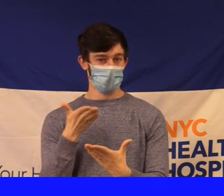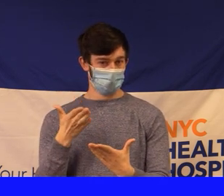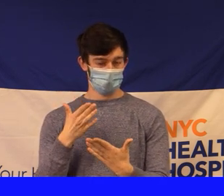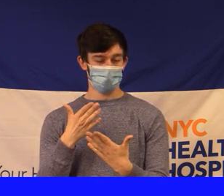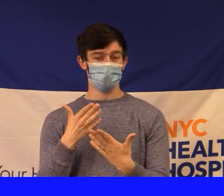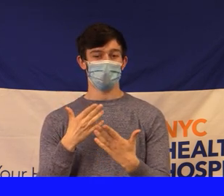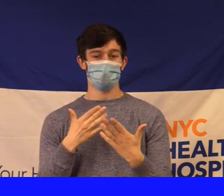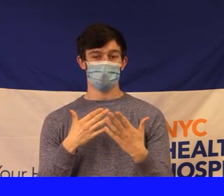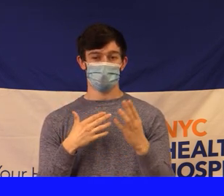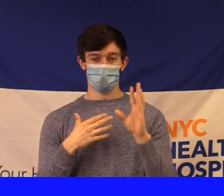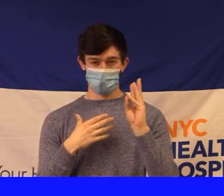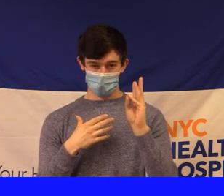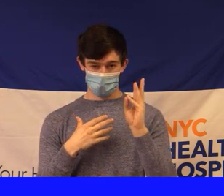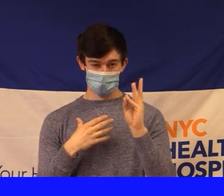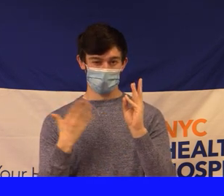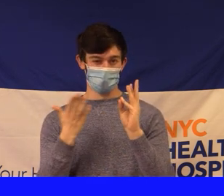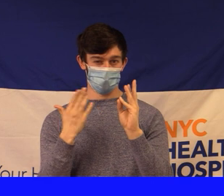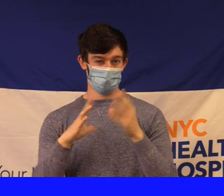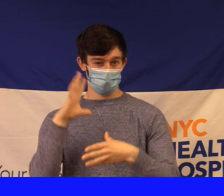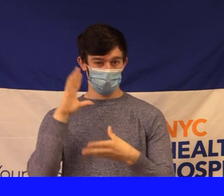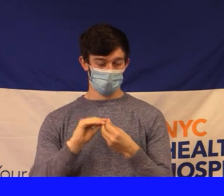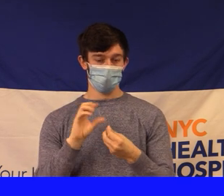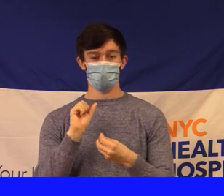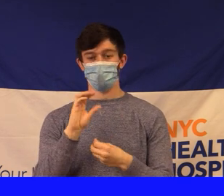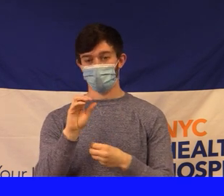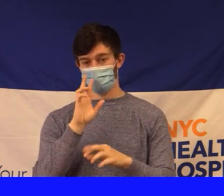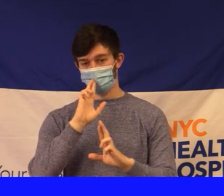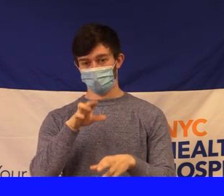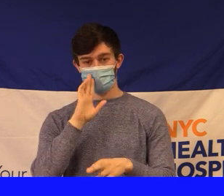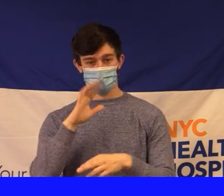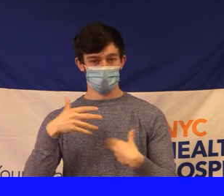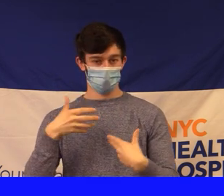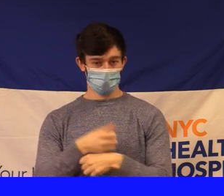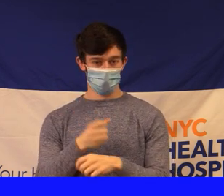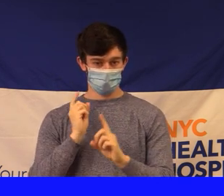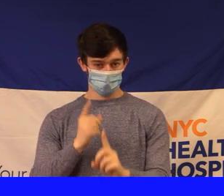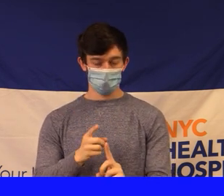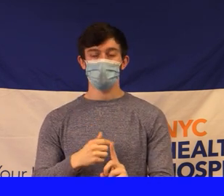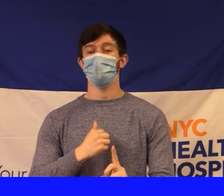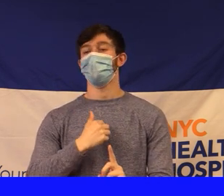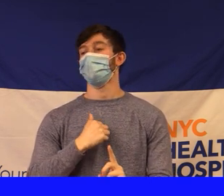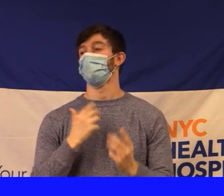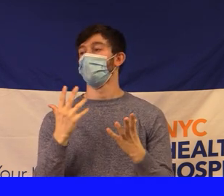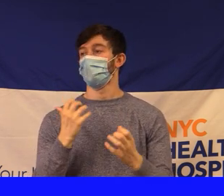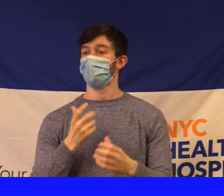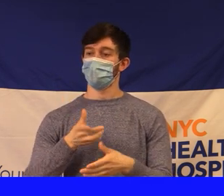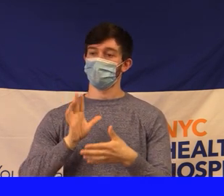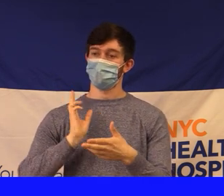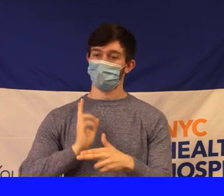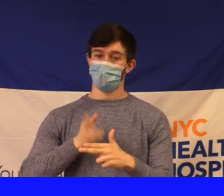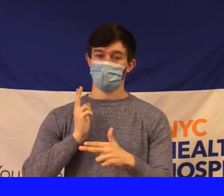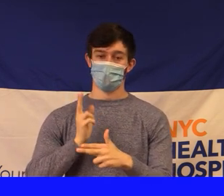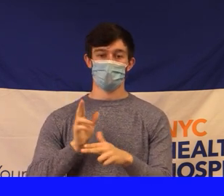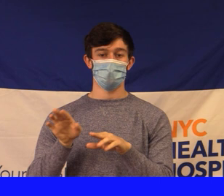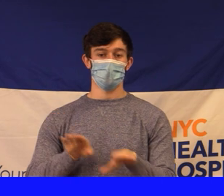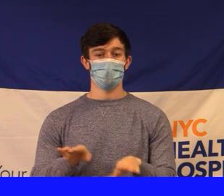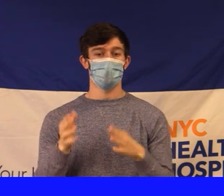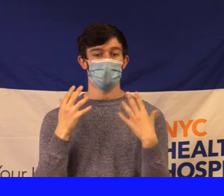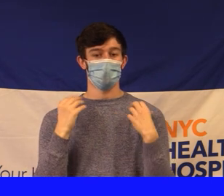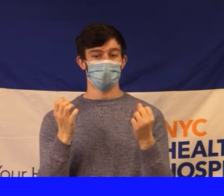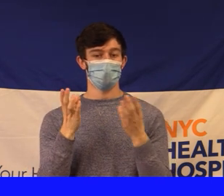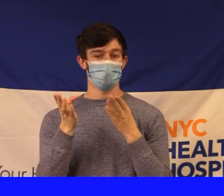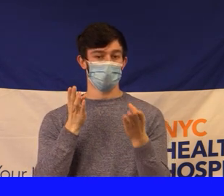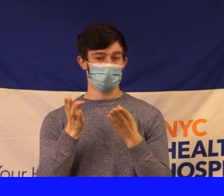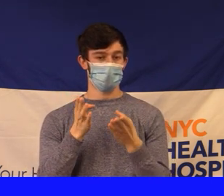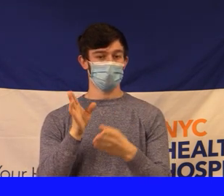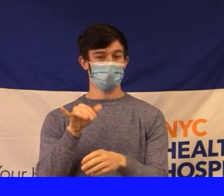CMO report will be truncated. I would like to mention the work that's been done by the Behavioral Health Service